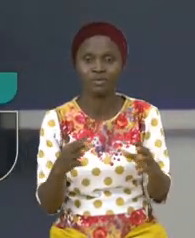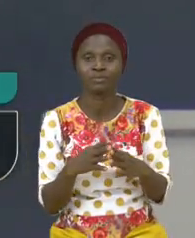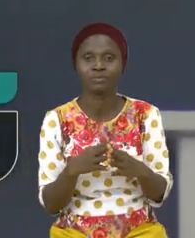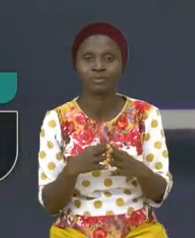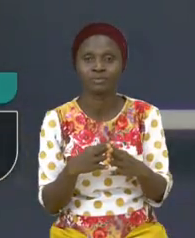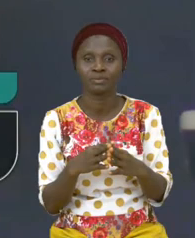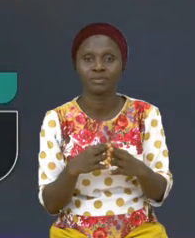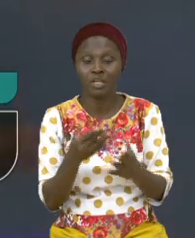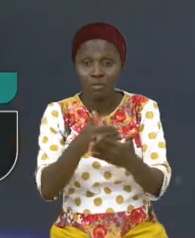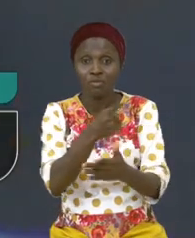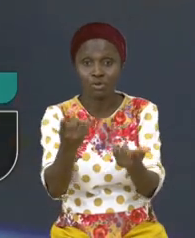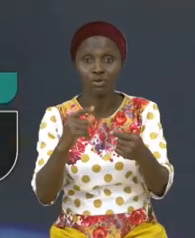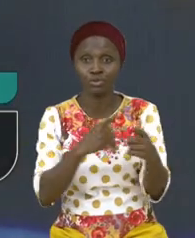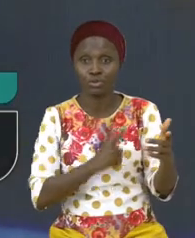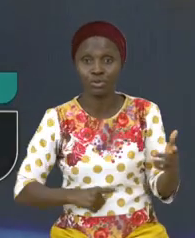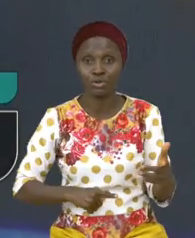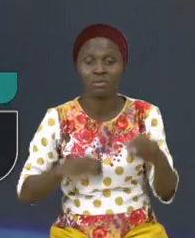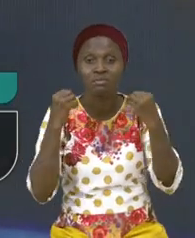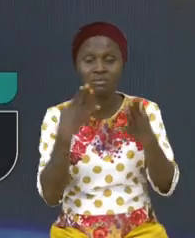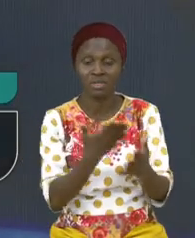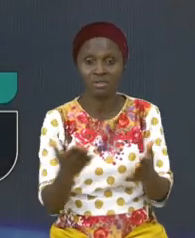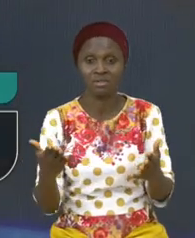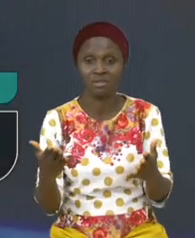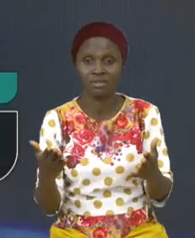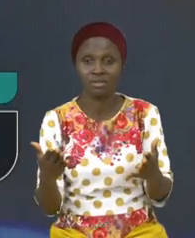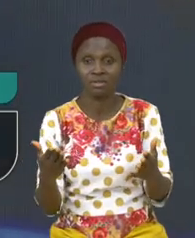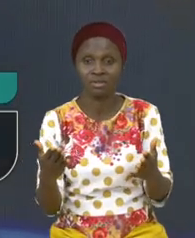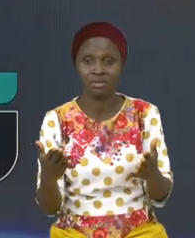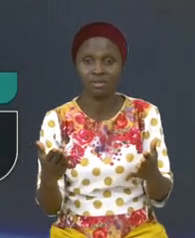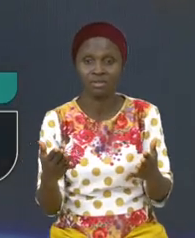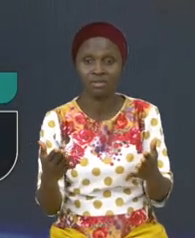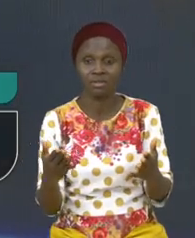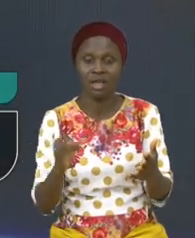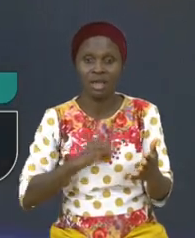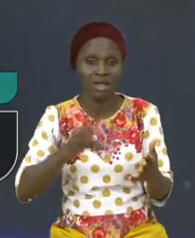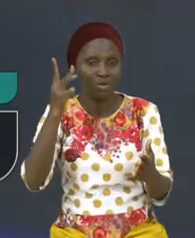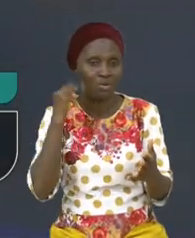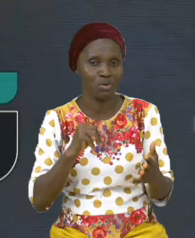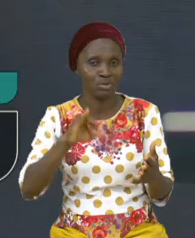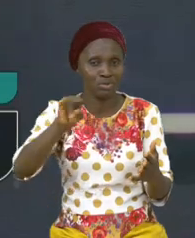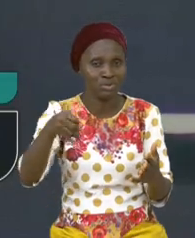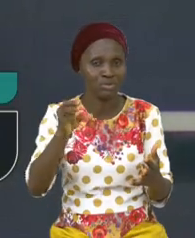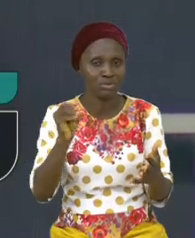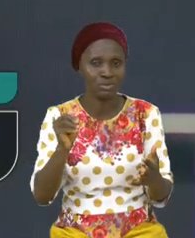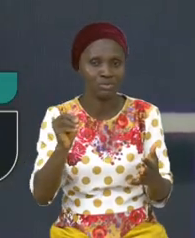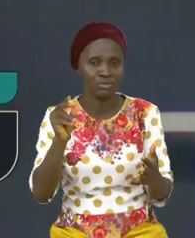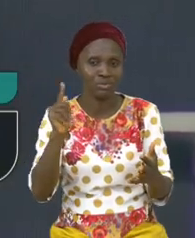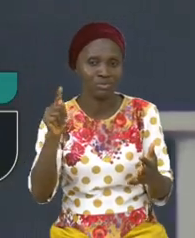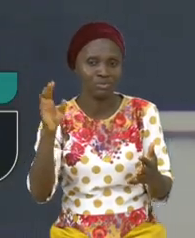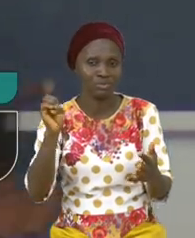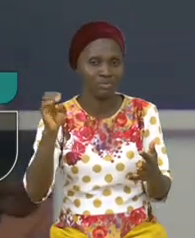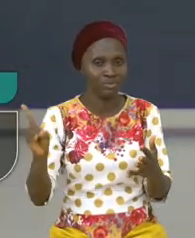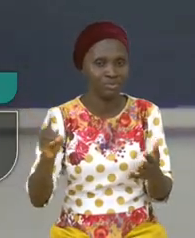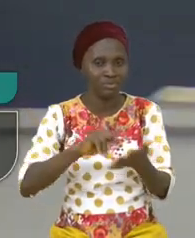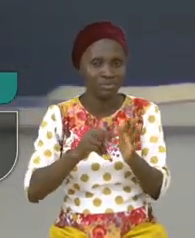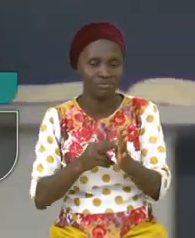of things weigh you down. I was jolted. I was disappointed.